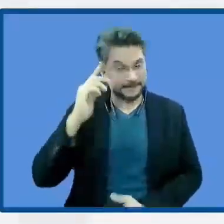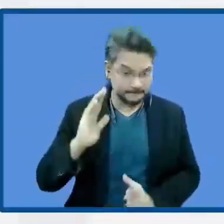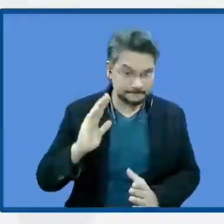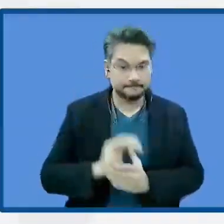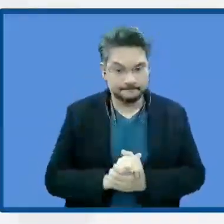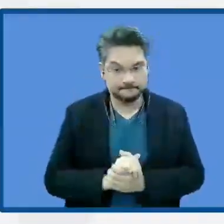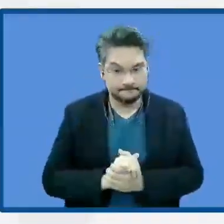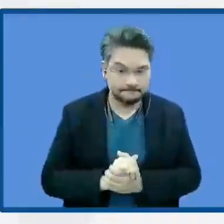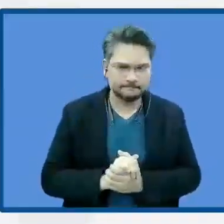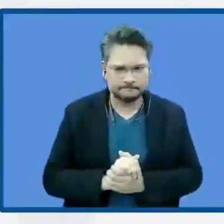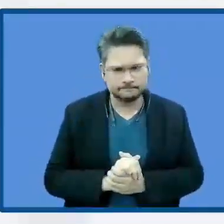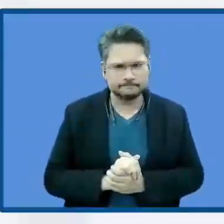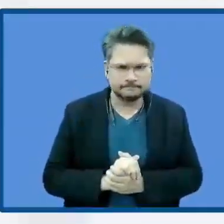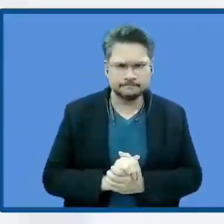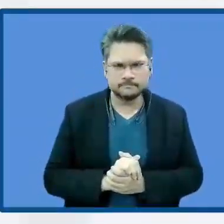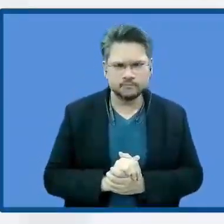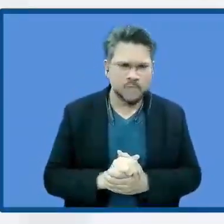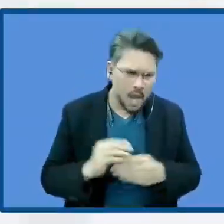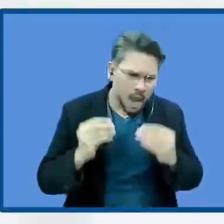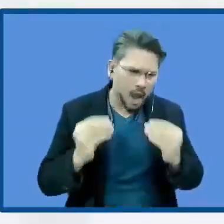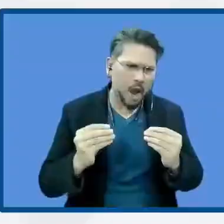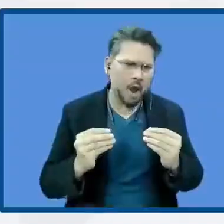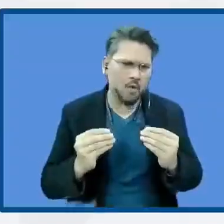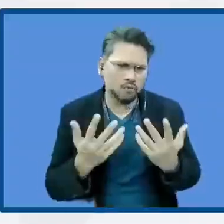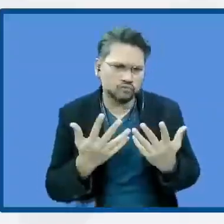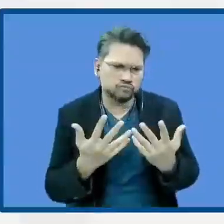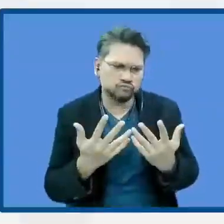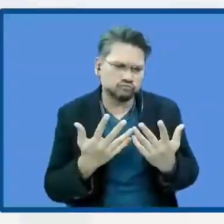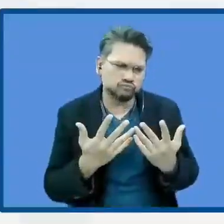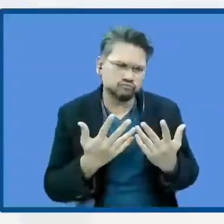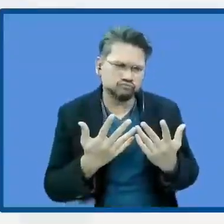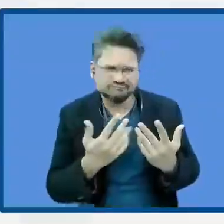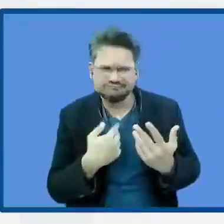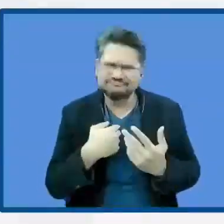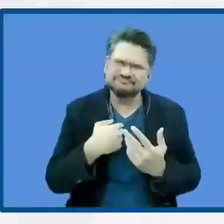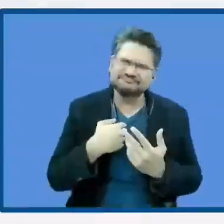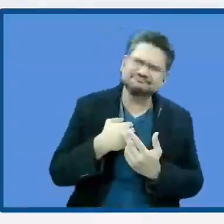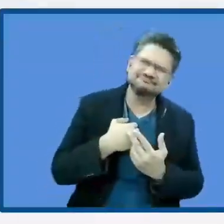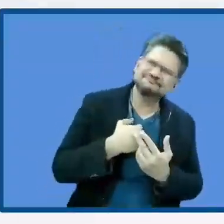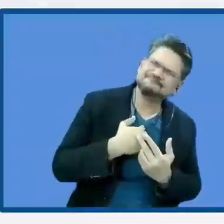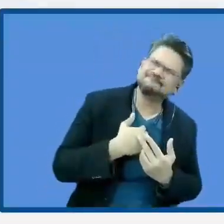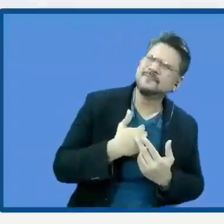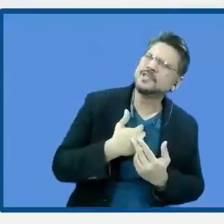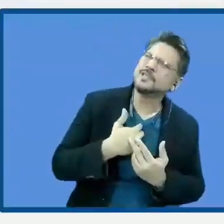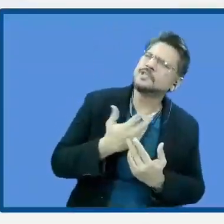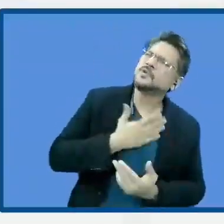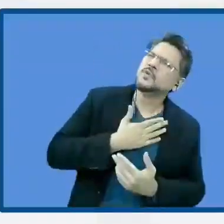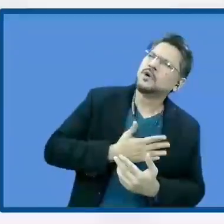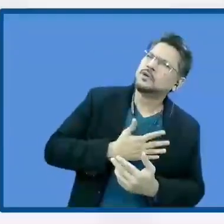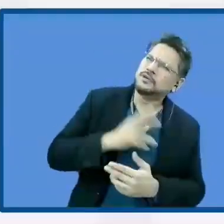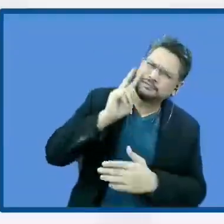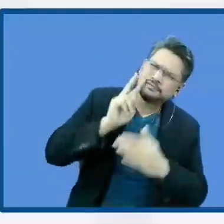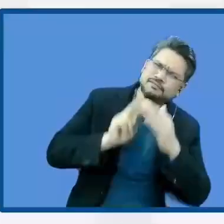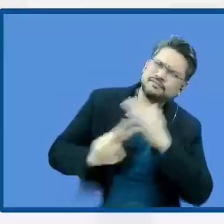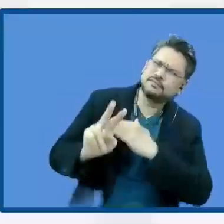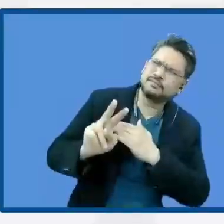about how would I love to see the institutional thought. I think we all recognize